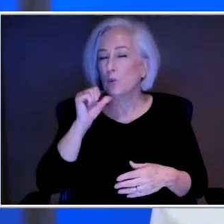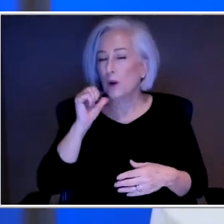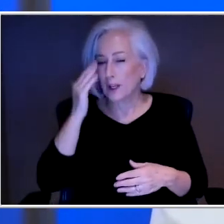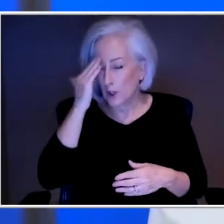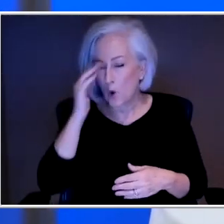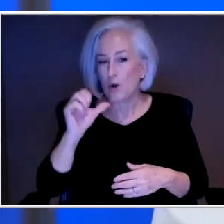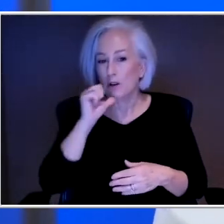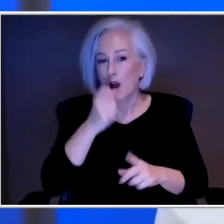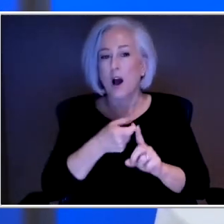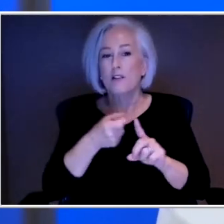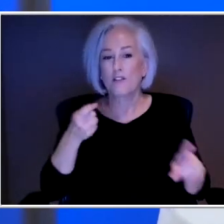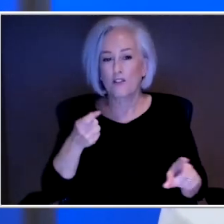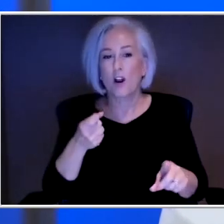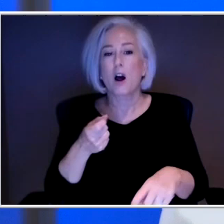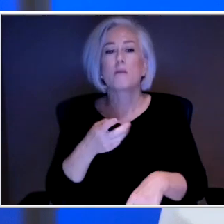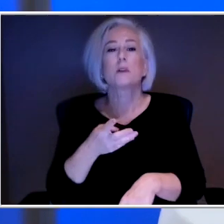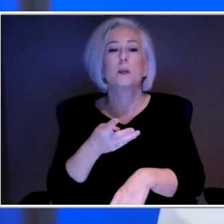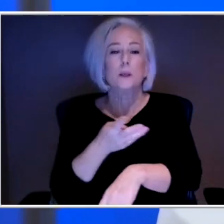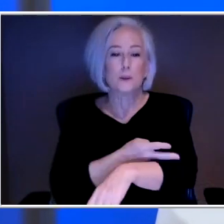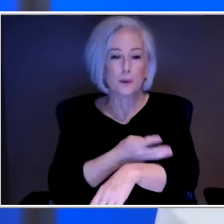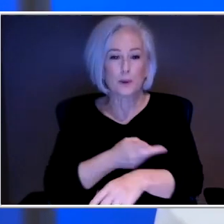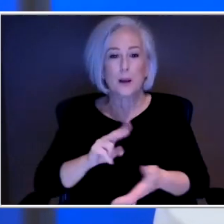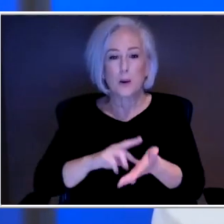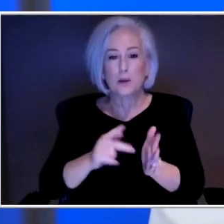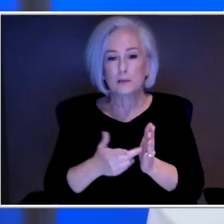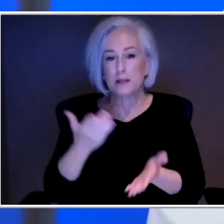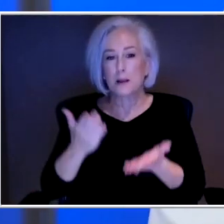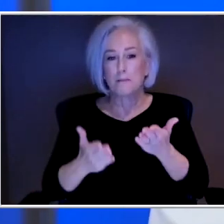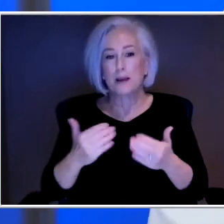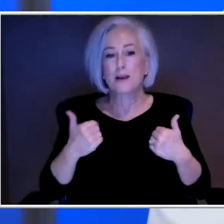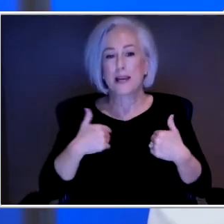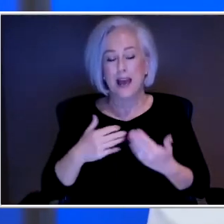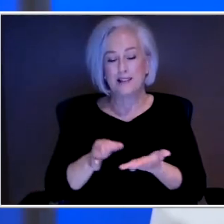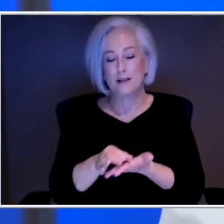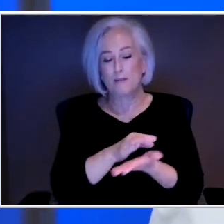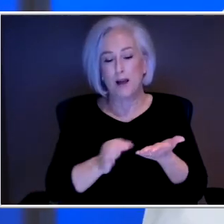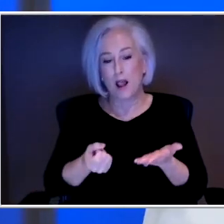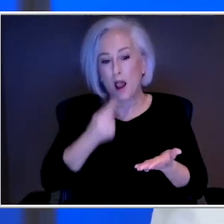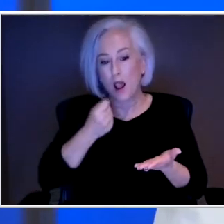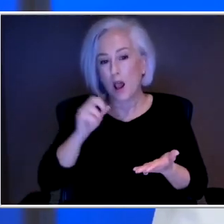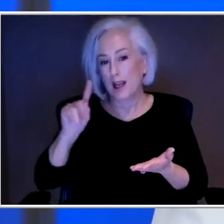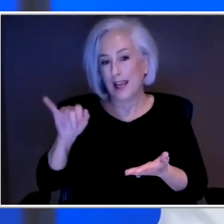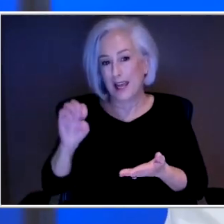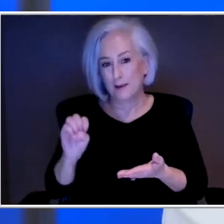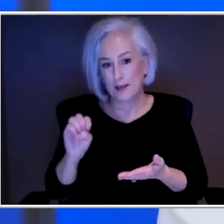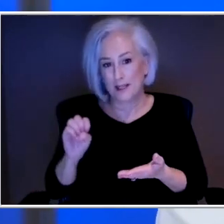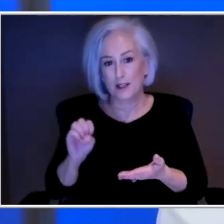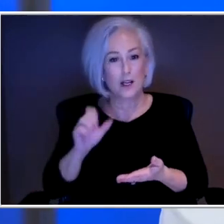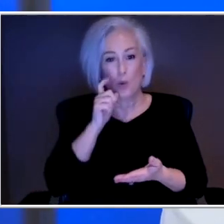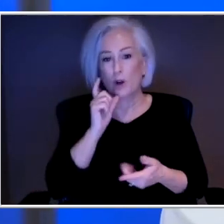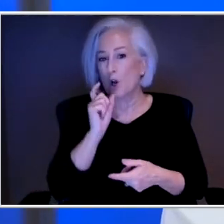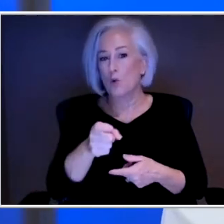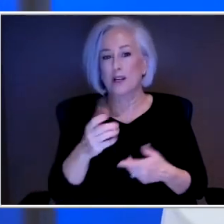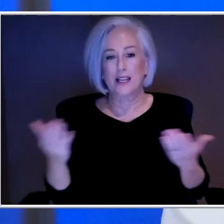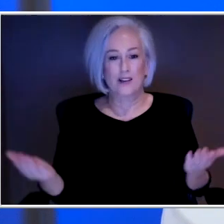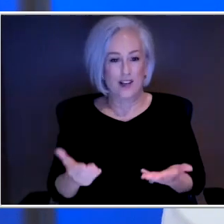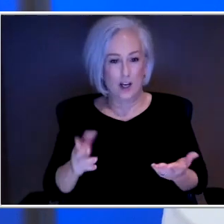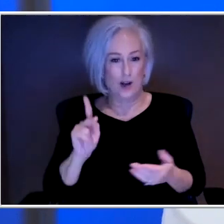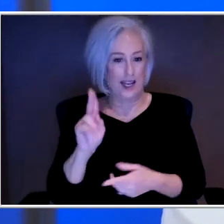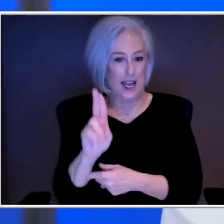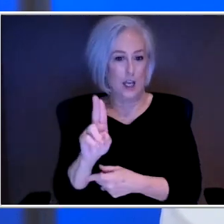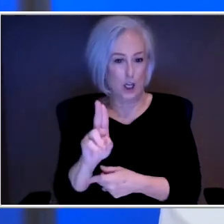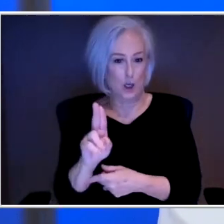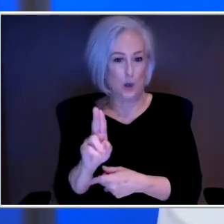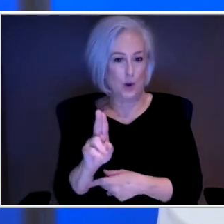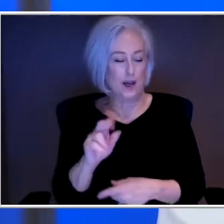stomach, which makes me believe that there was probably an oral ketamine that he was given. Oral ketamine is not something we prescribe here at KU. It's not something that I believe